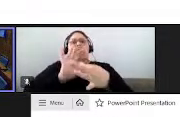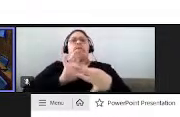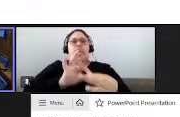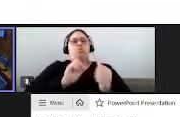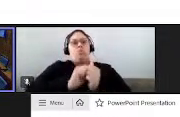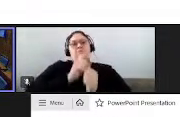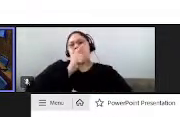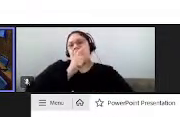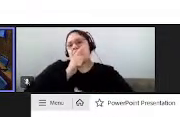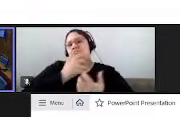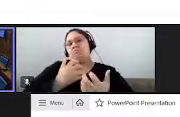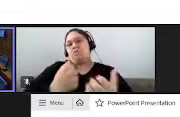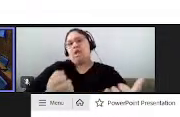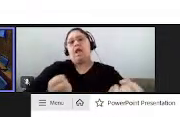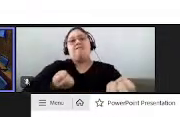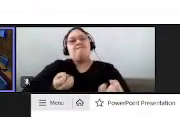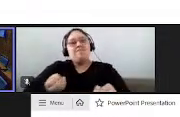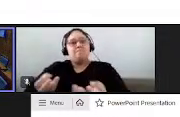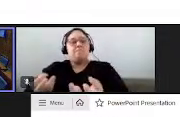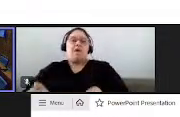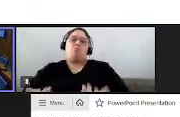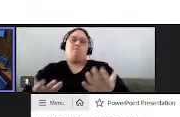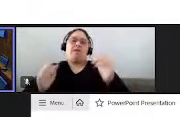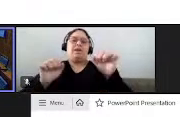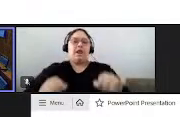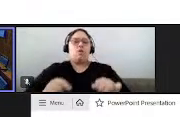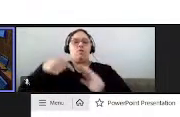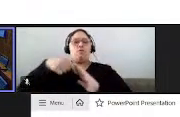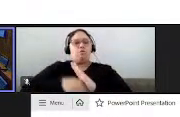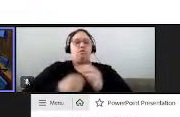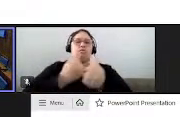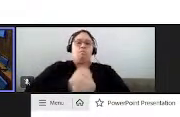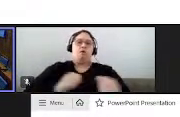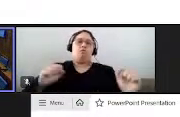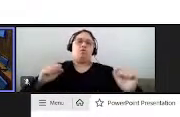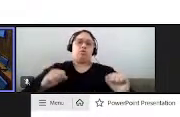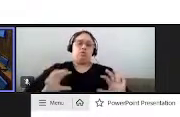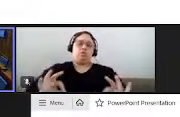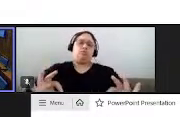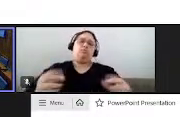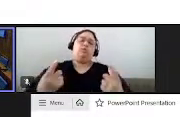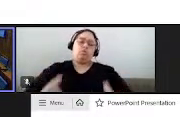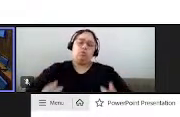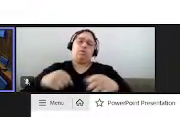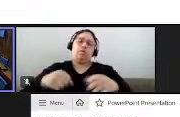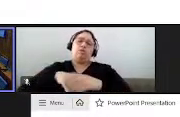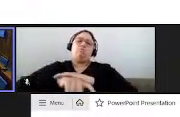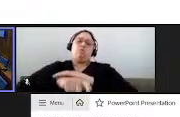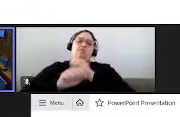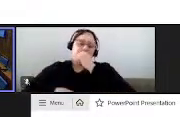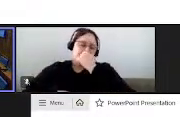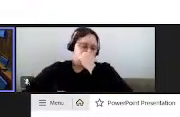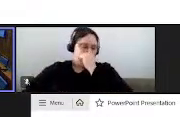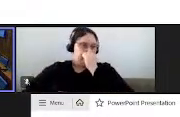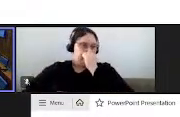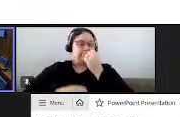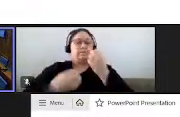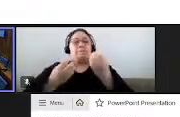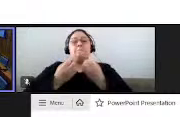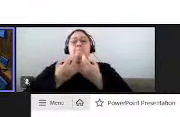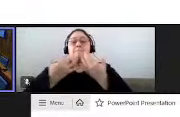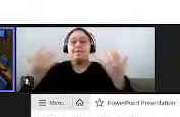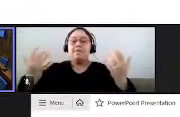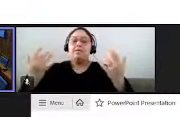engagement with the public and provide feedback so that we can deepen democracy in the province. So there's a plethora